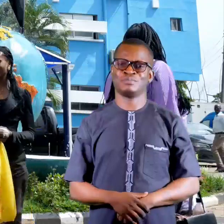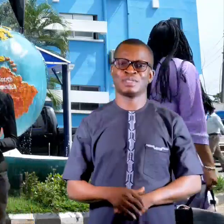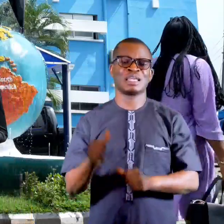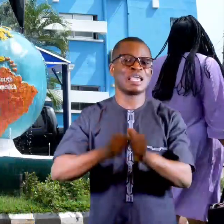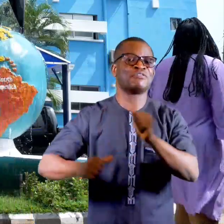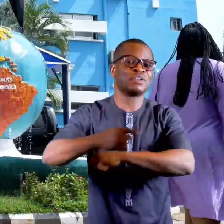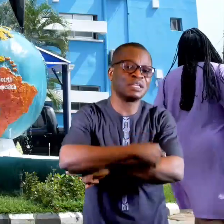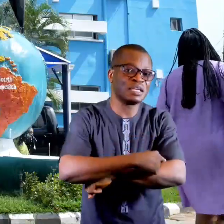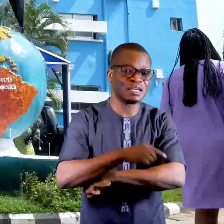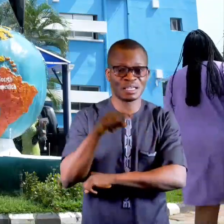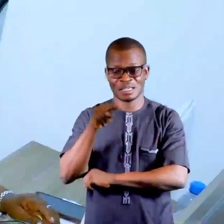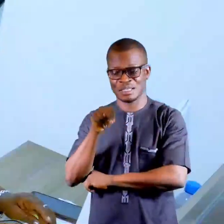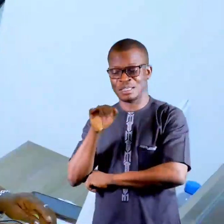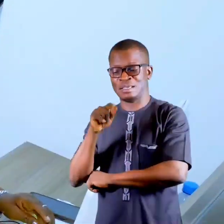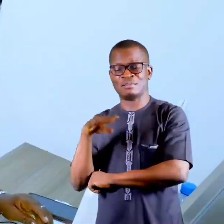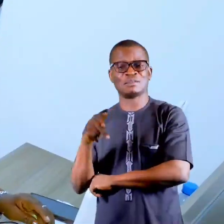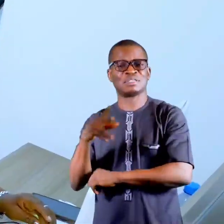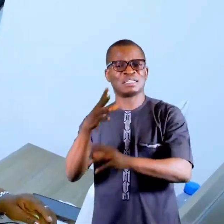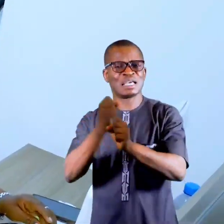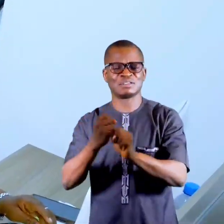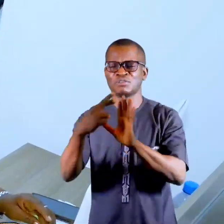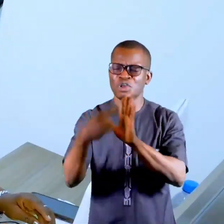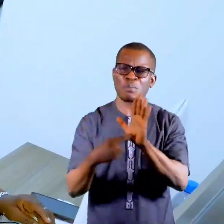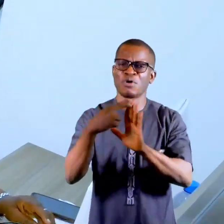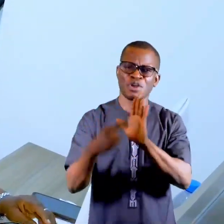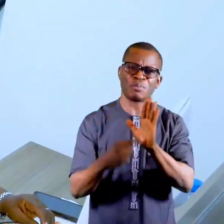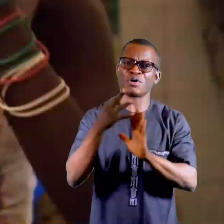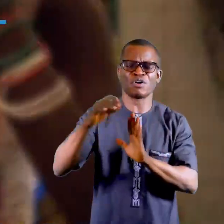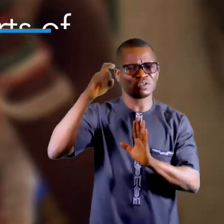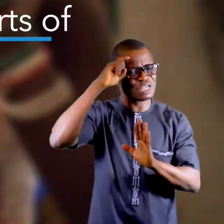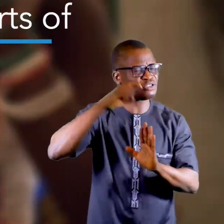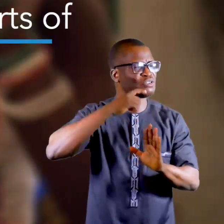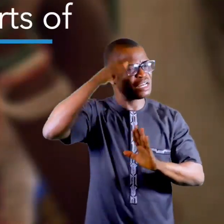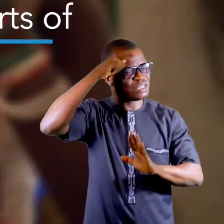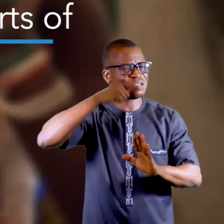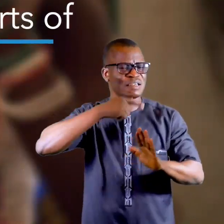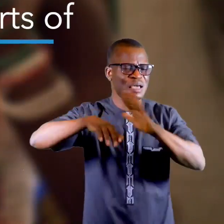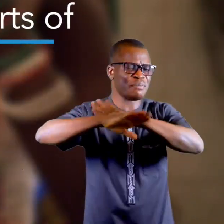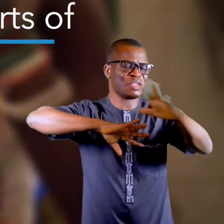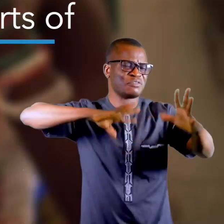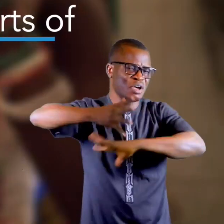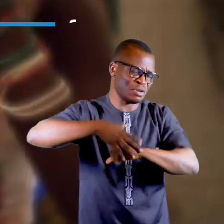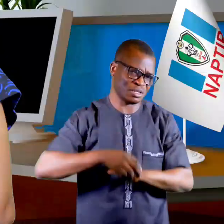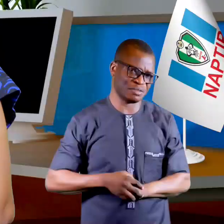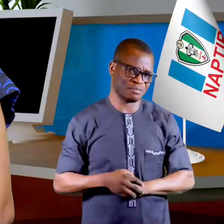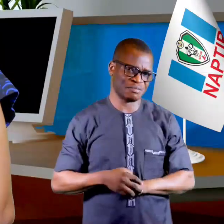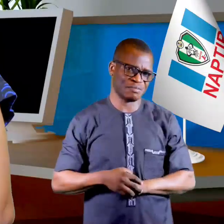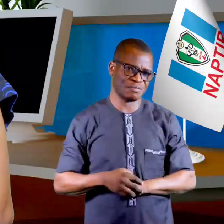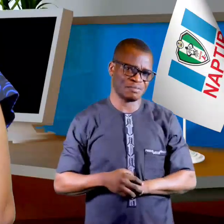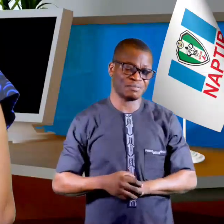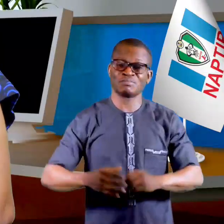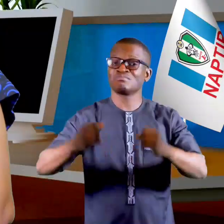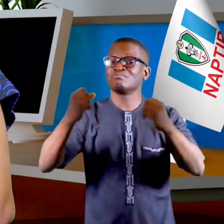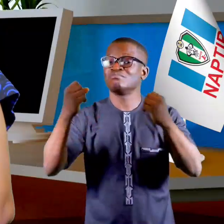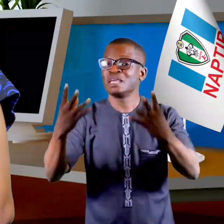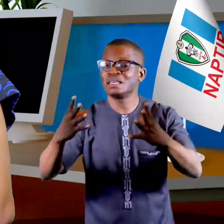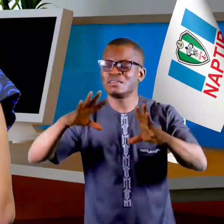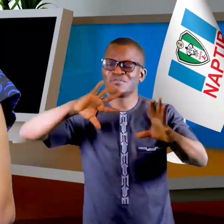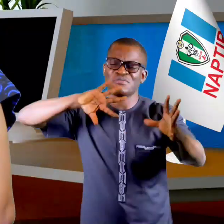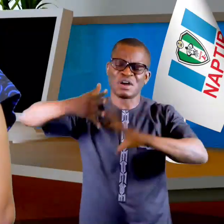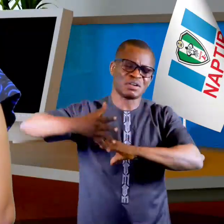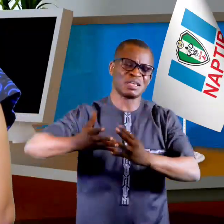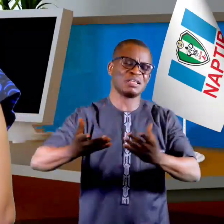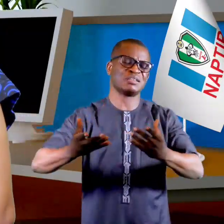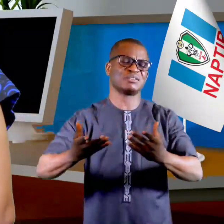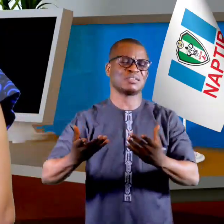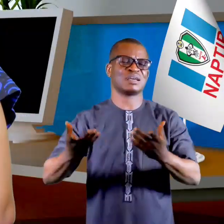a daily basis, NAPTIP receives reports of sexual and gender-based violence. A lot of violence is going on